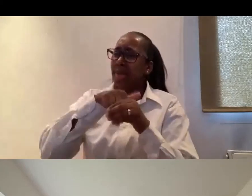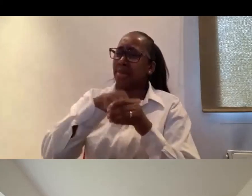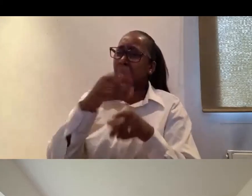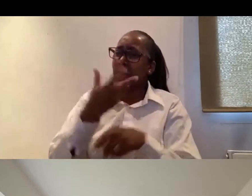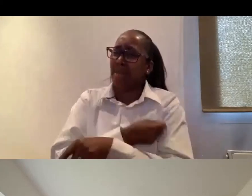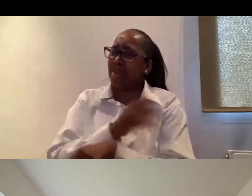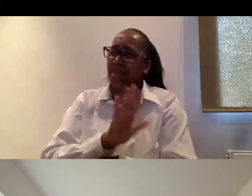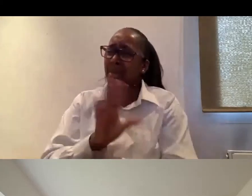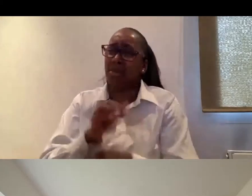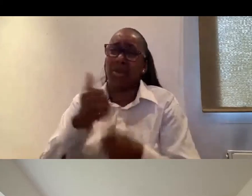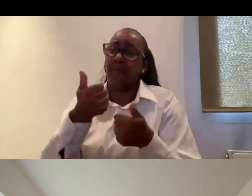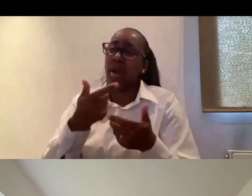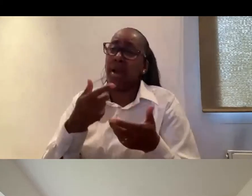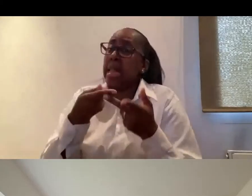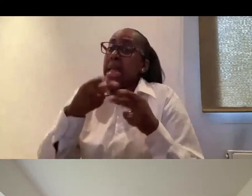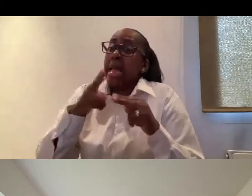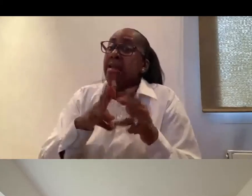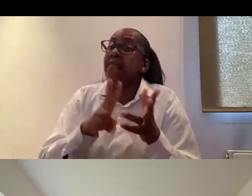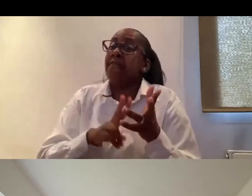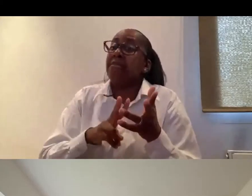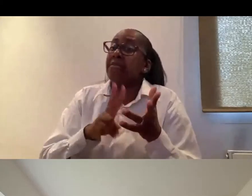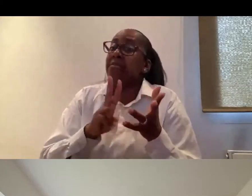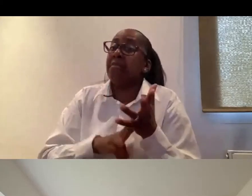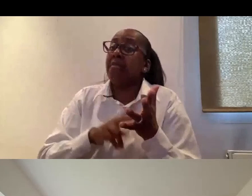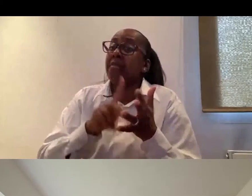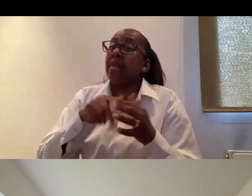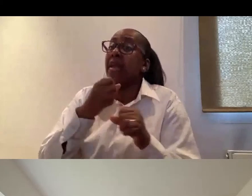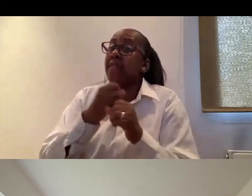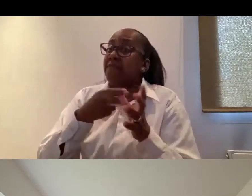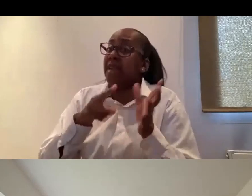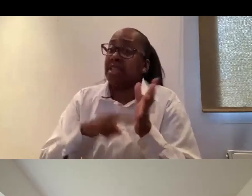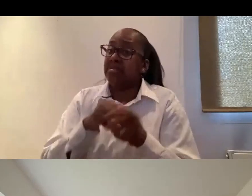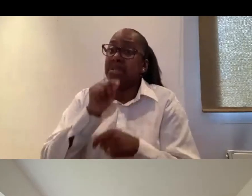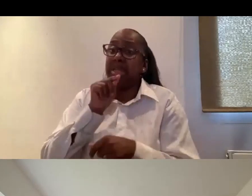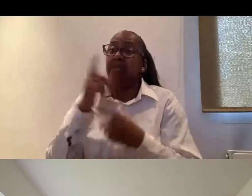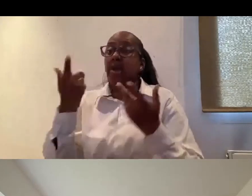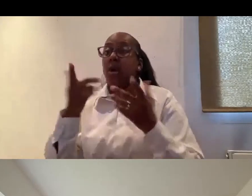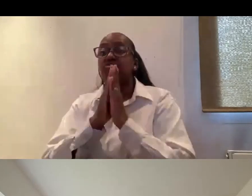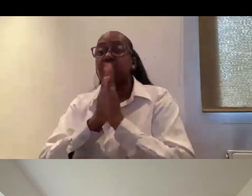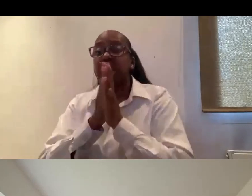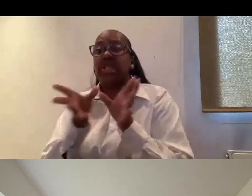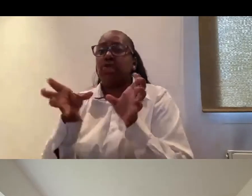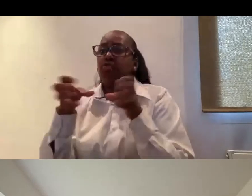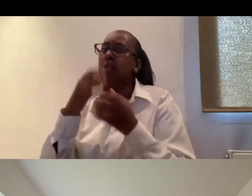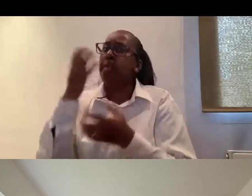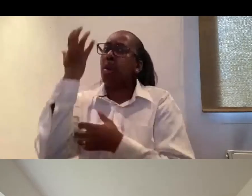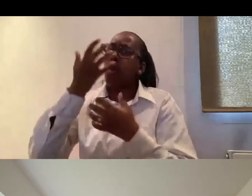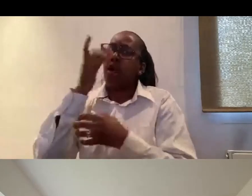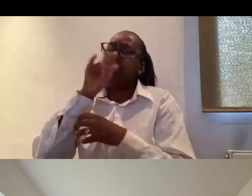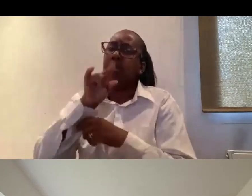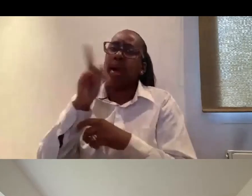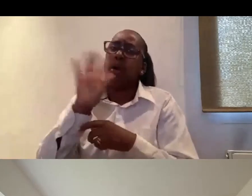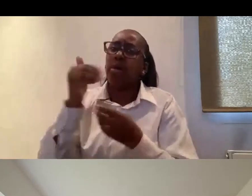suitable for vegetarians. And I know a variety of religious groups for very good reasons have been concerned about